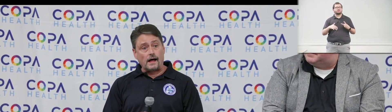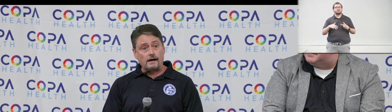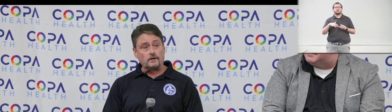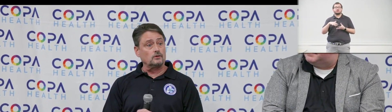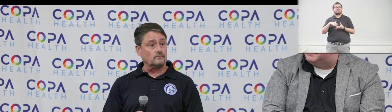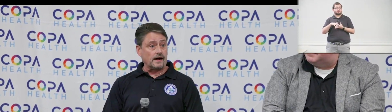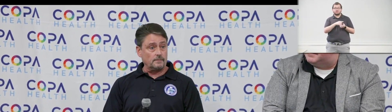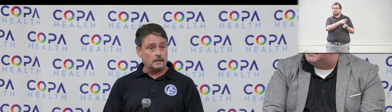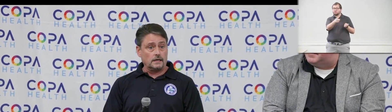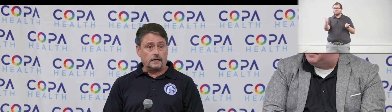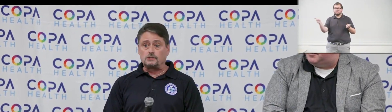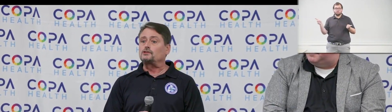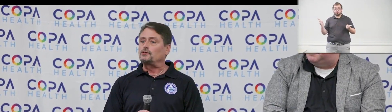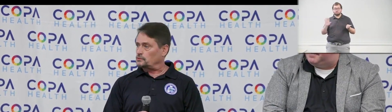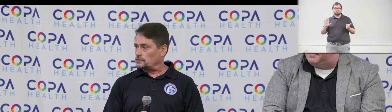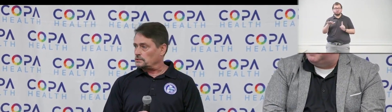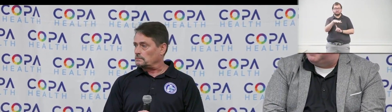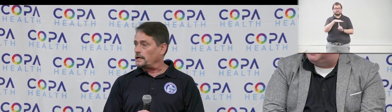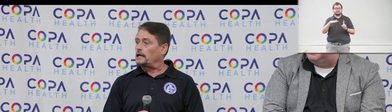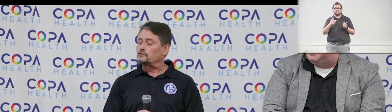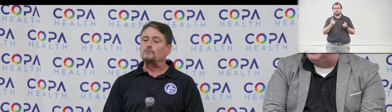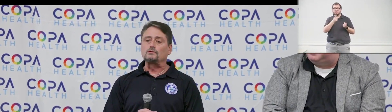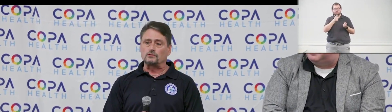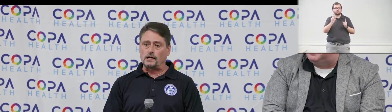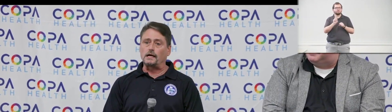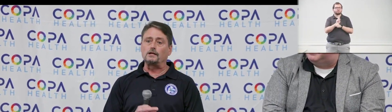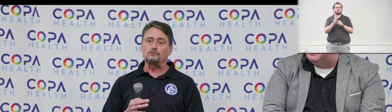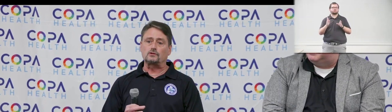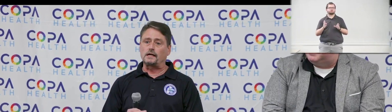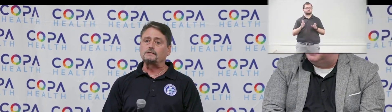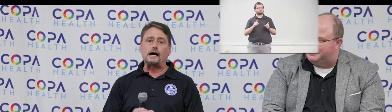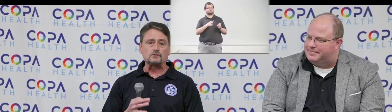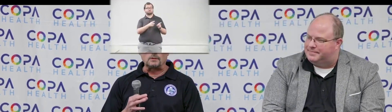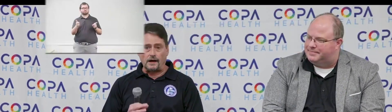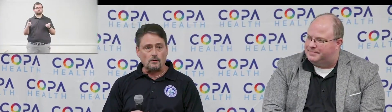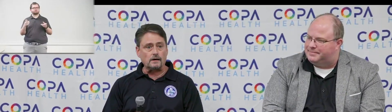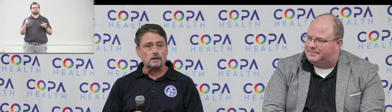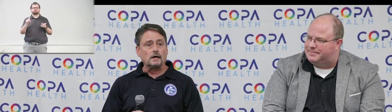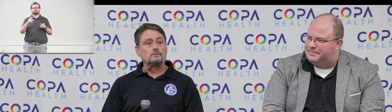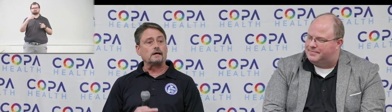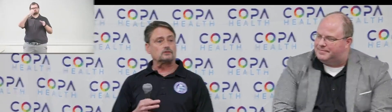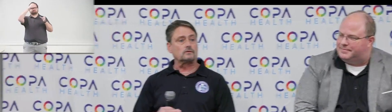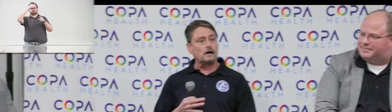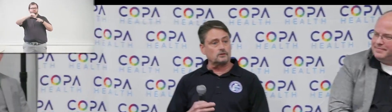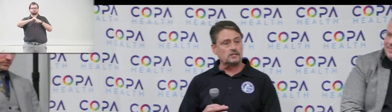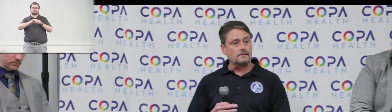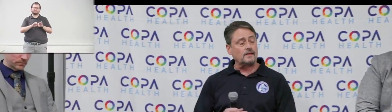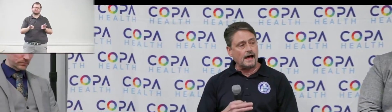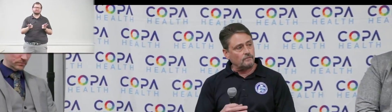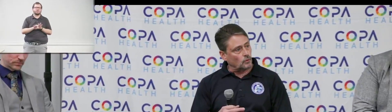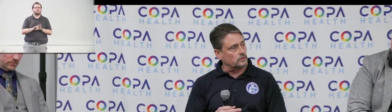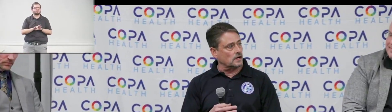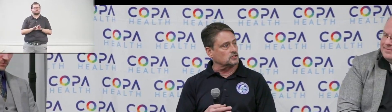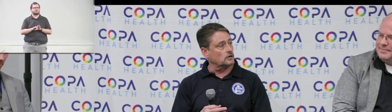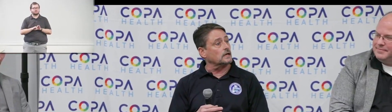you all have in your environment is the users, right? And so end user training is absolutely paramount to make sure they understand that they